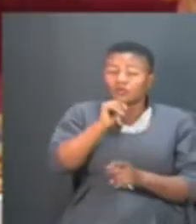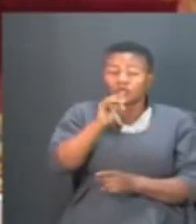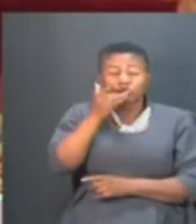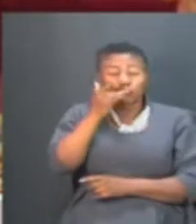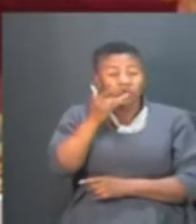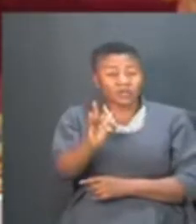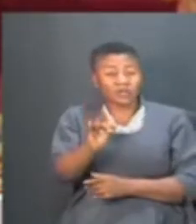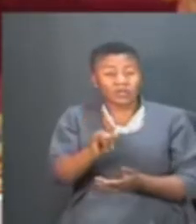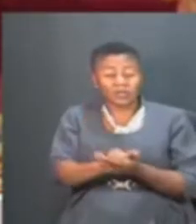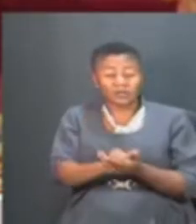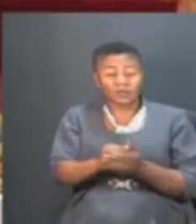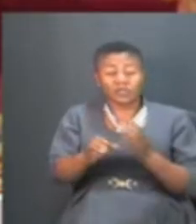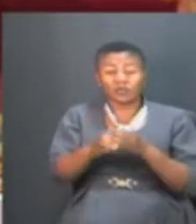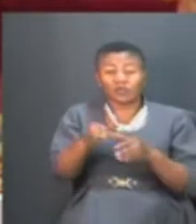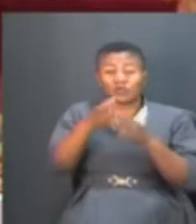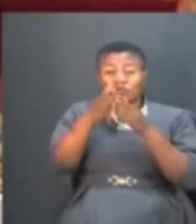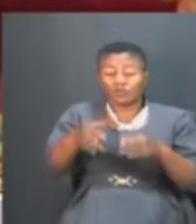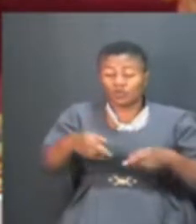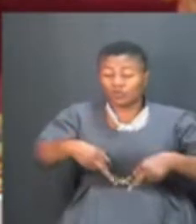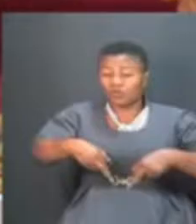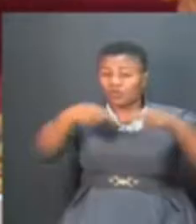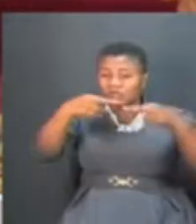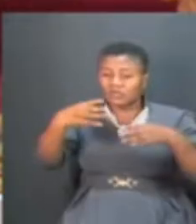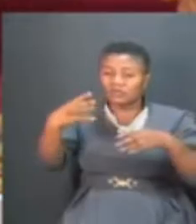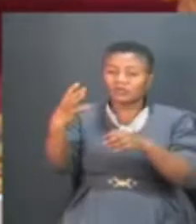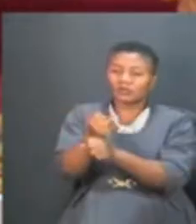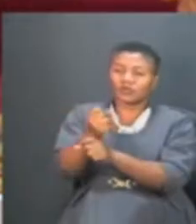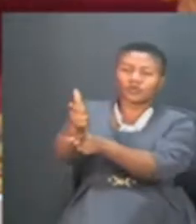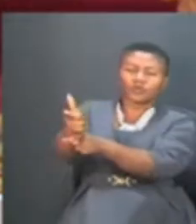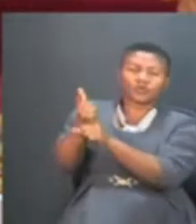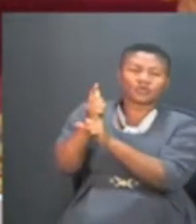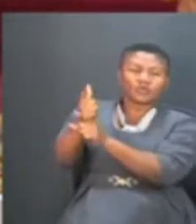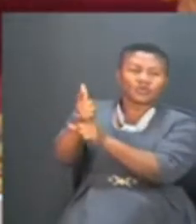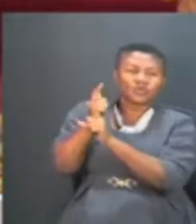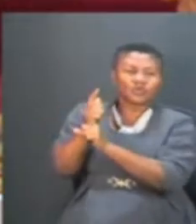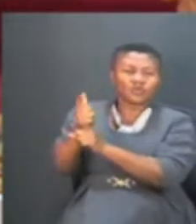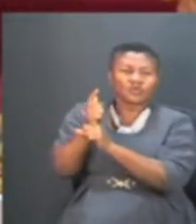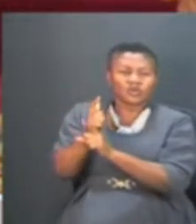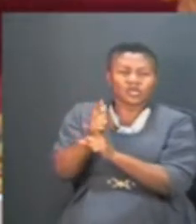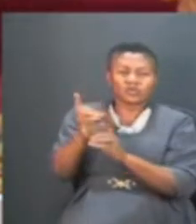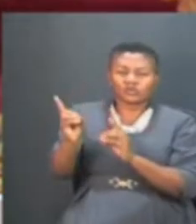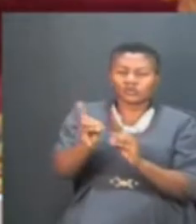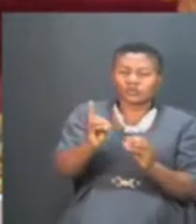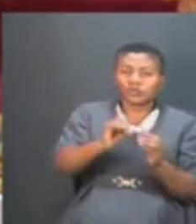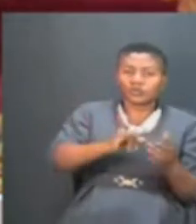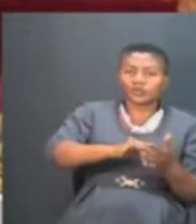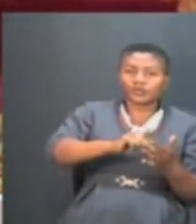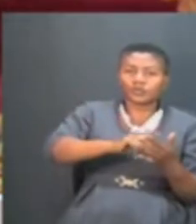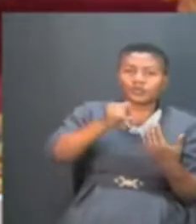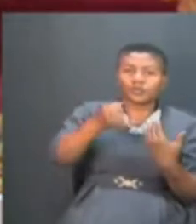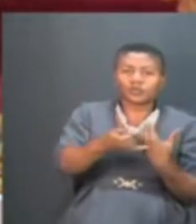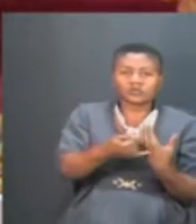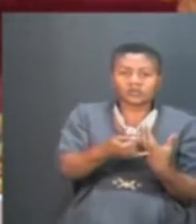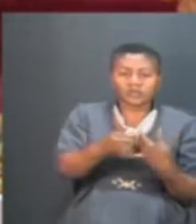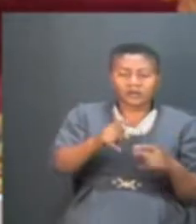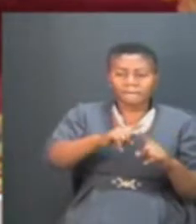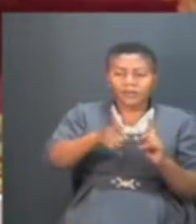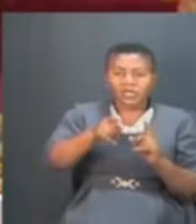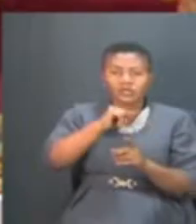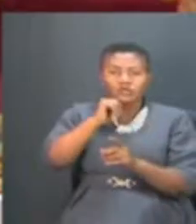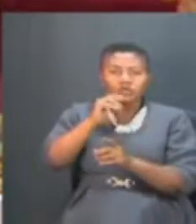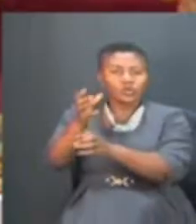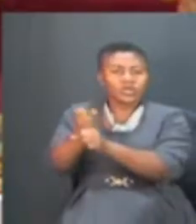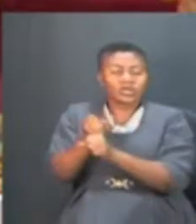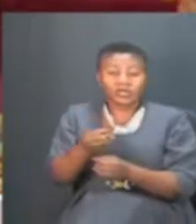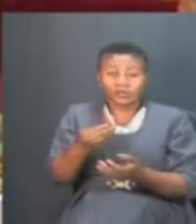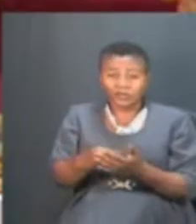contractors risk, take loans and do projects and are compelled to be servicing loans